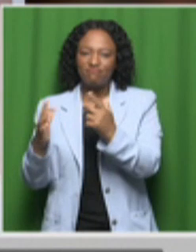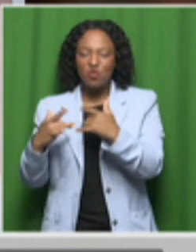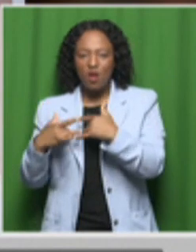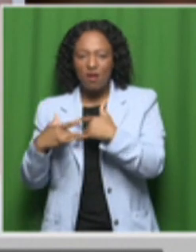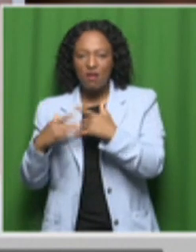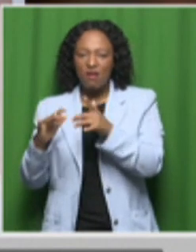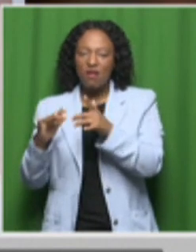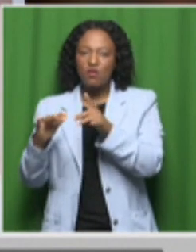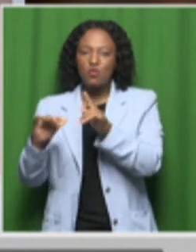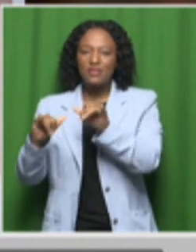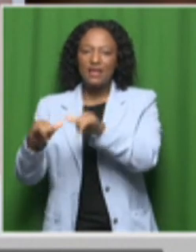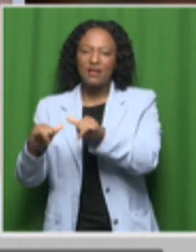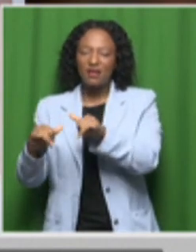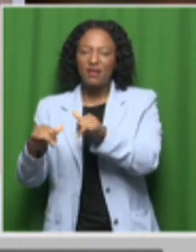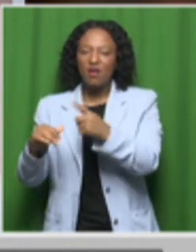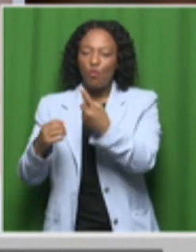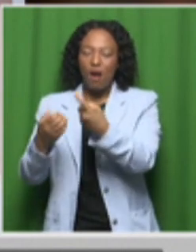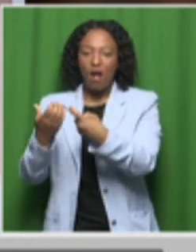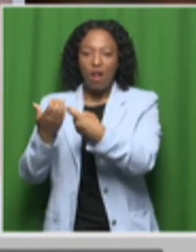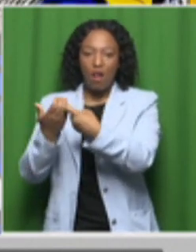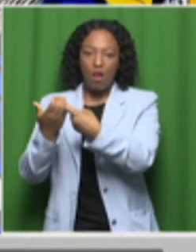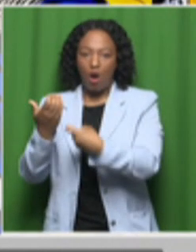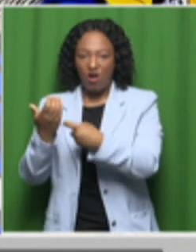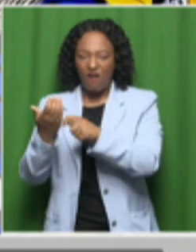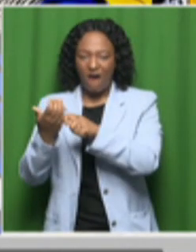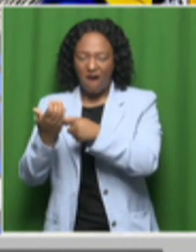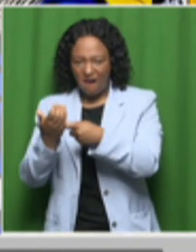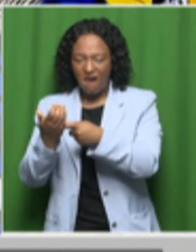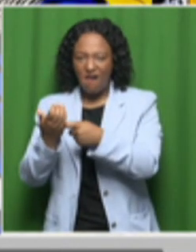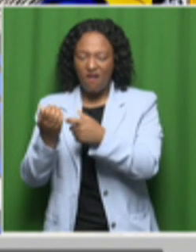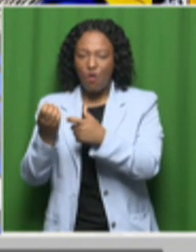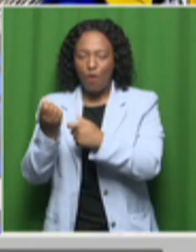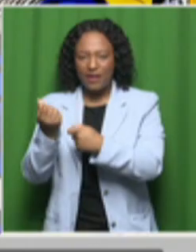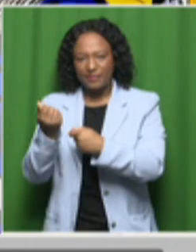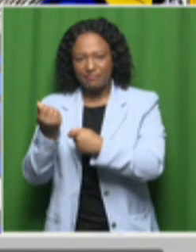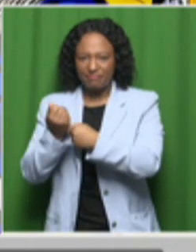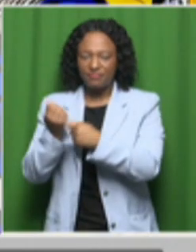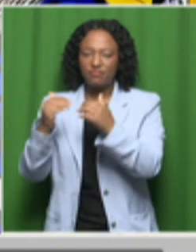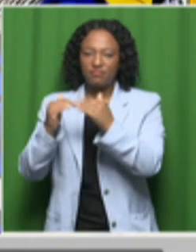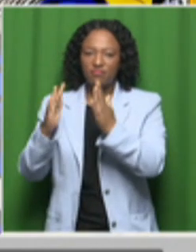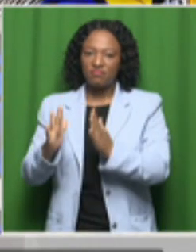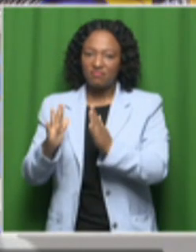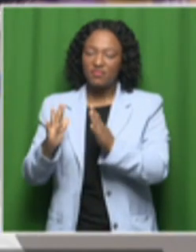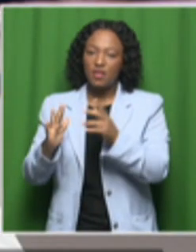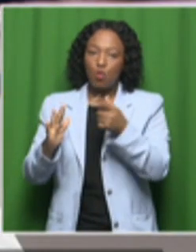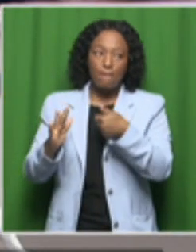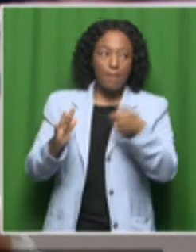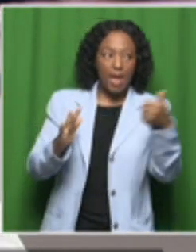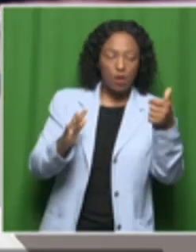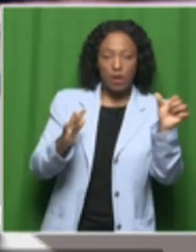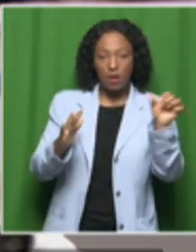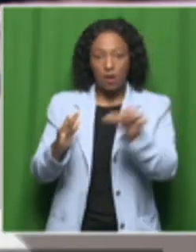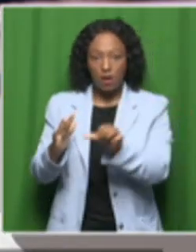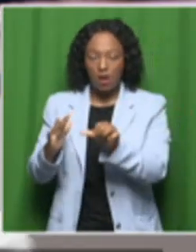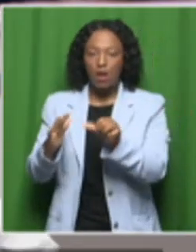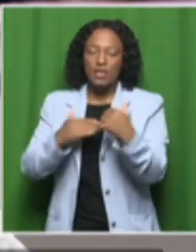house locked with a padlock, but only to come back still the same. Your things are still intact because of the sense of community that we